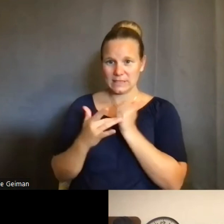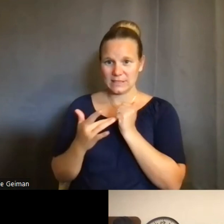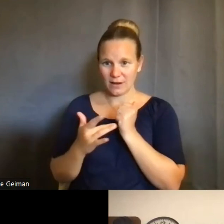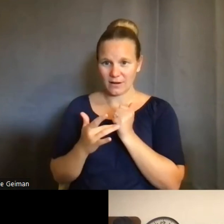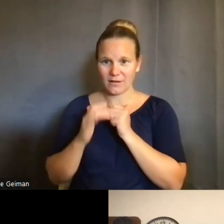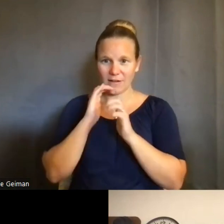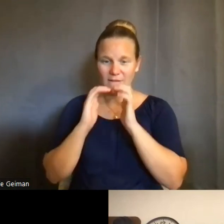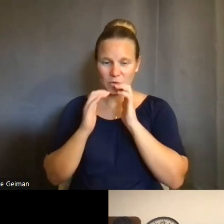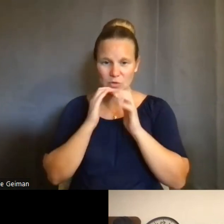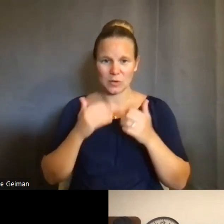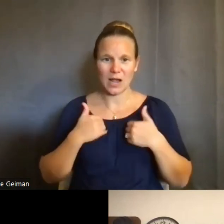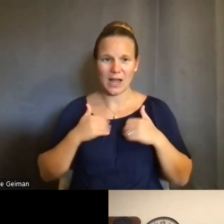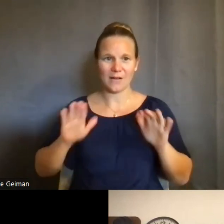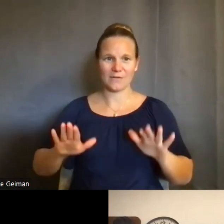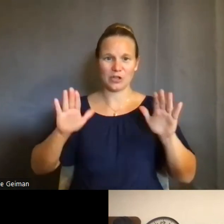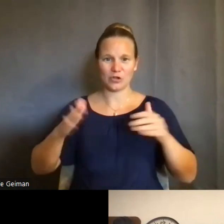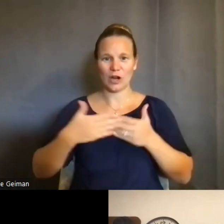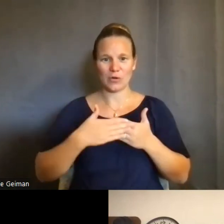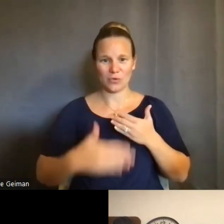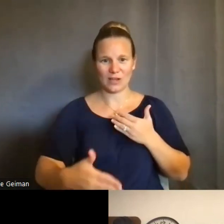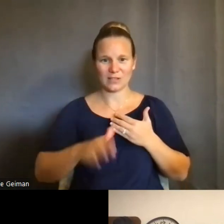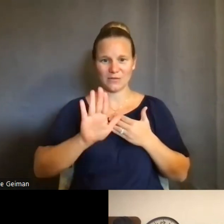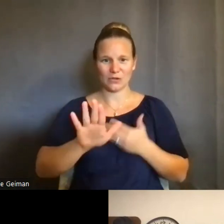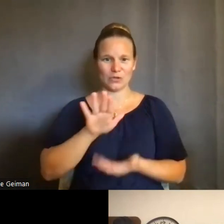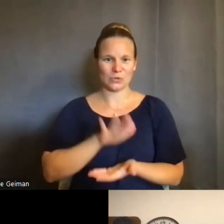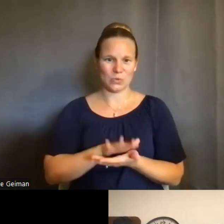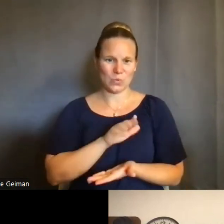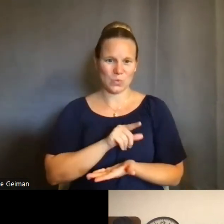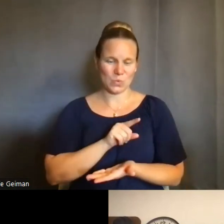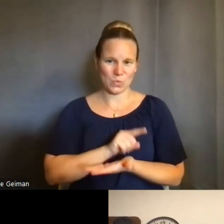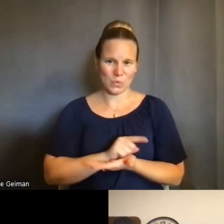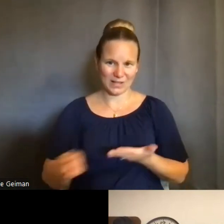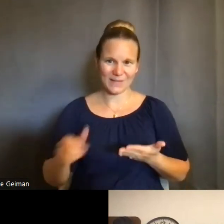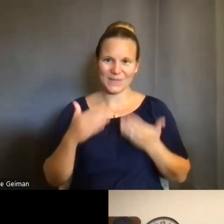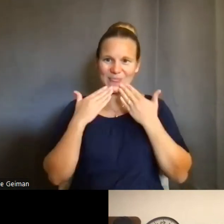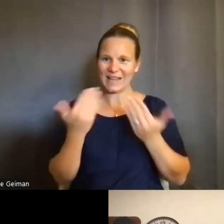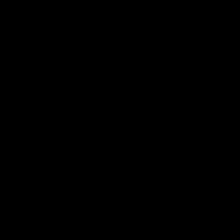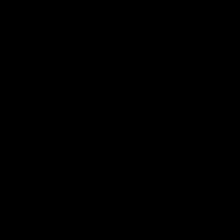and have a great rest of your school week. And thanks again. We'll see you soon.